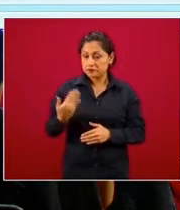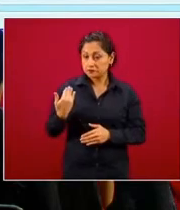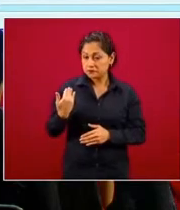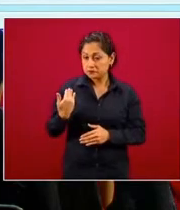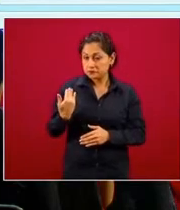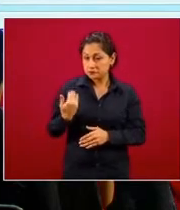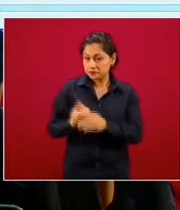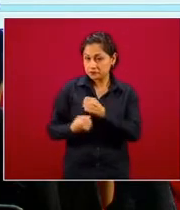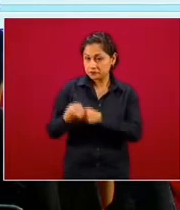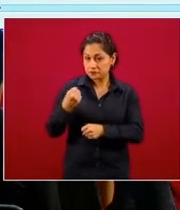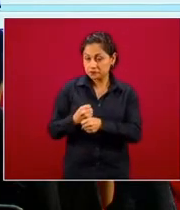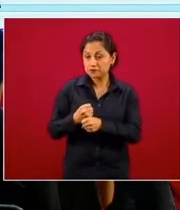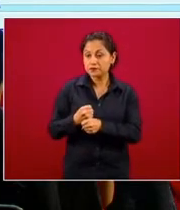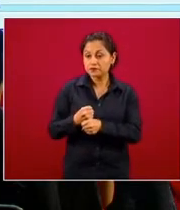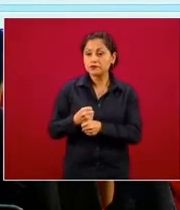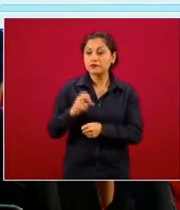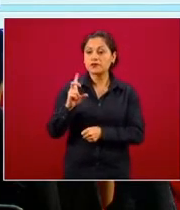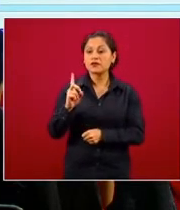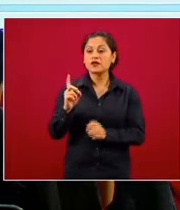30,575.